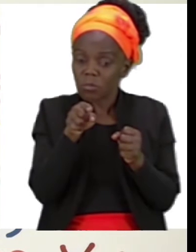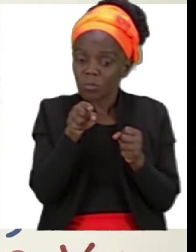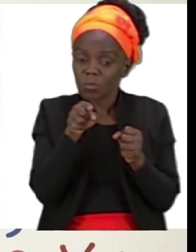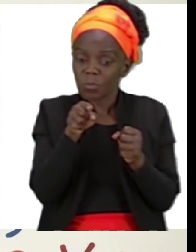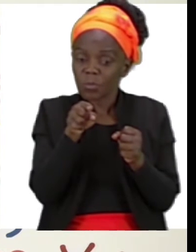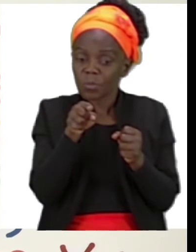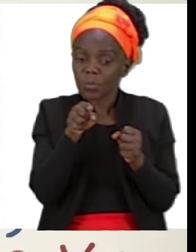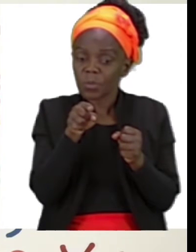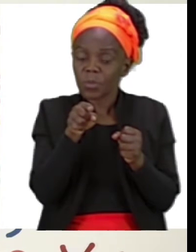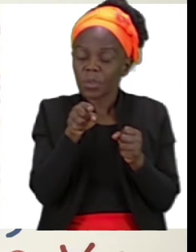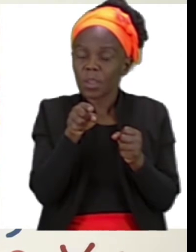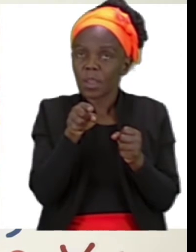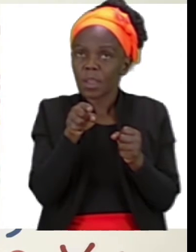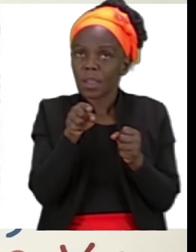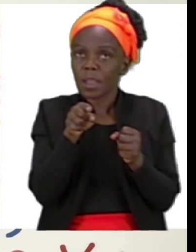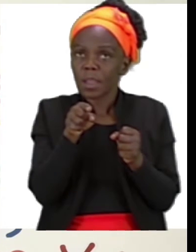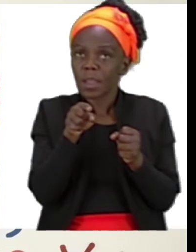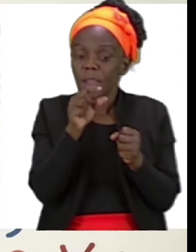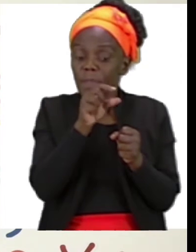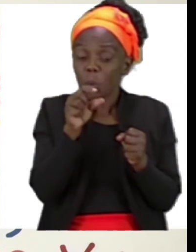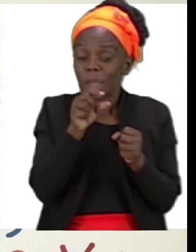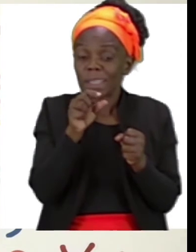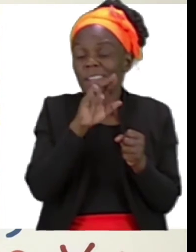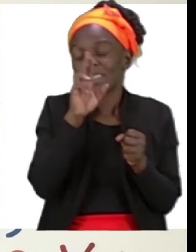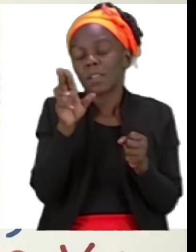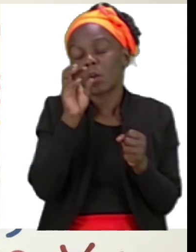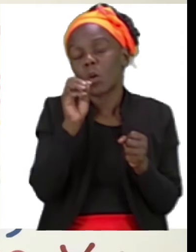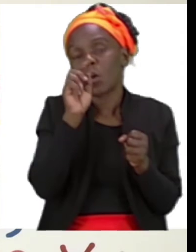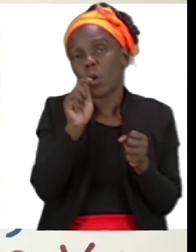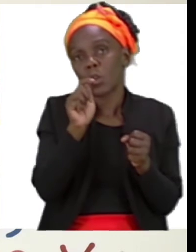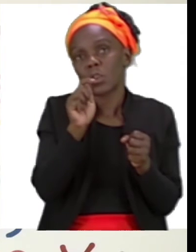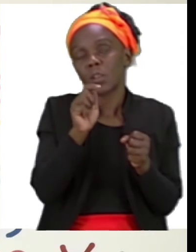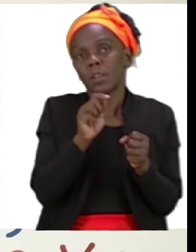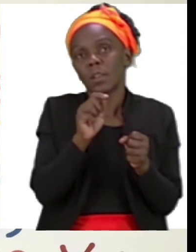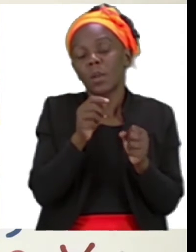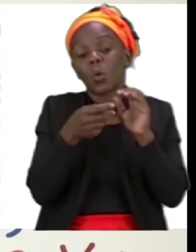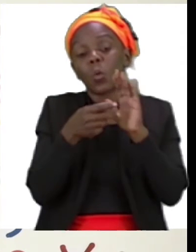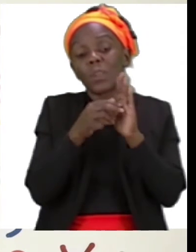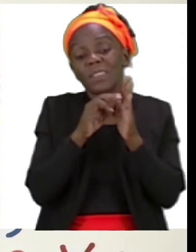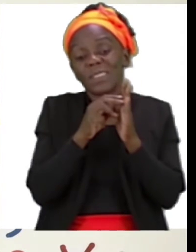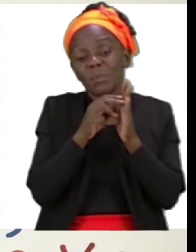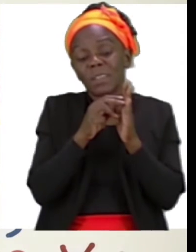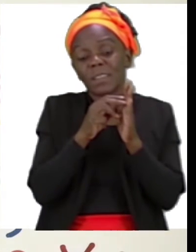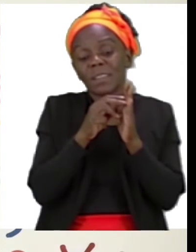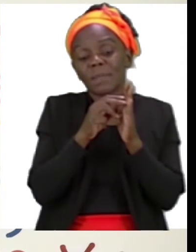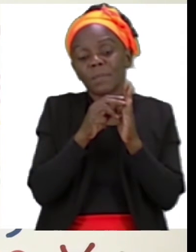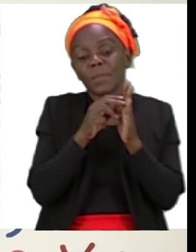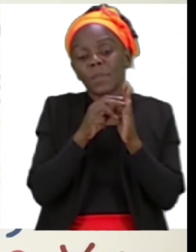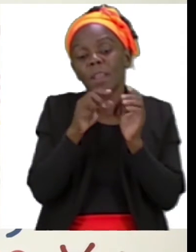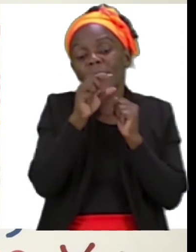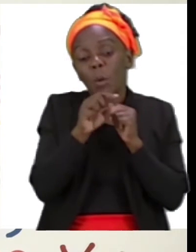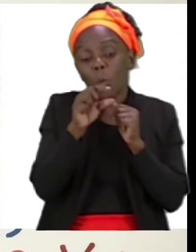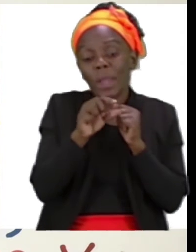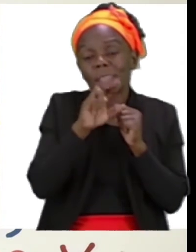us that this whole block is supposed to be at the end. And that means that our next word